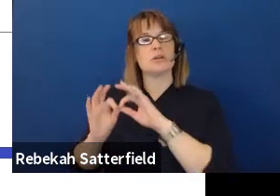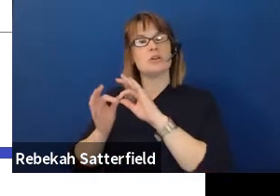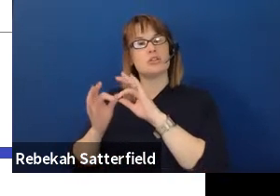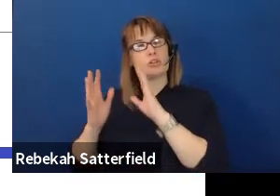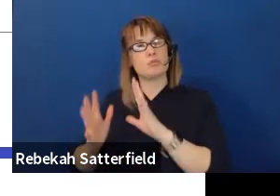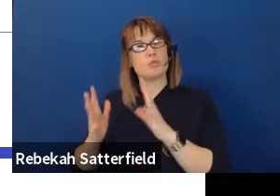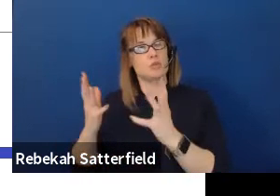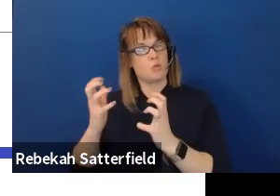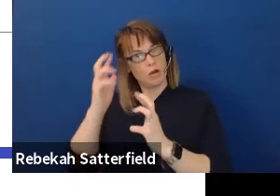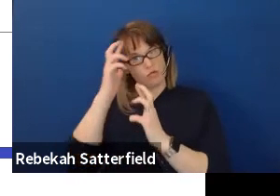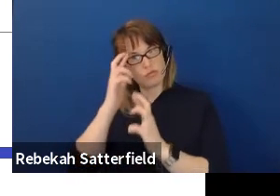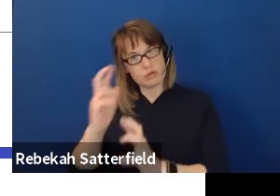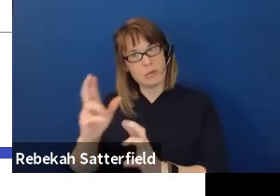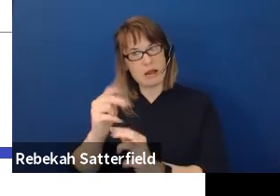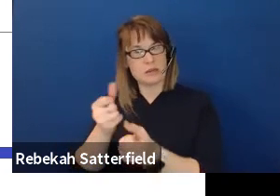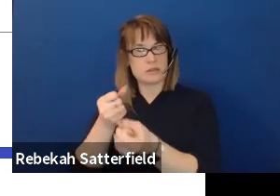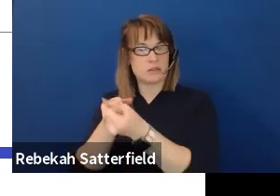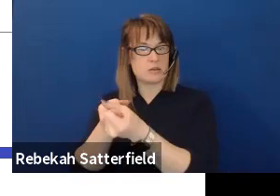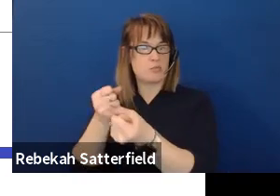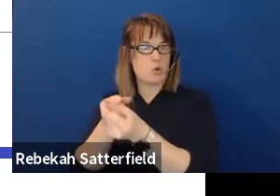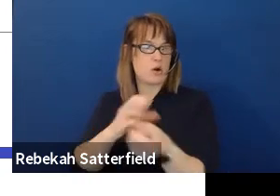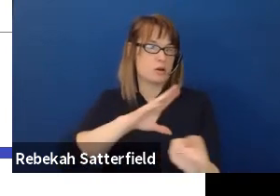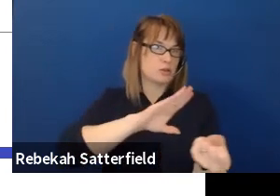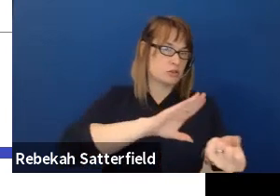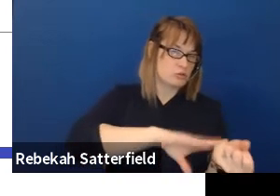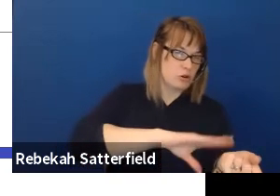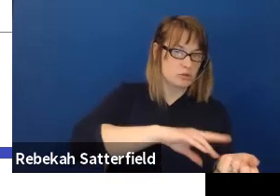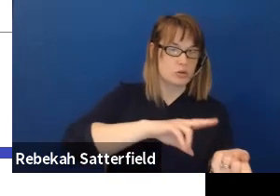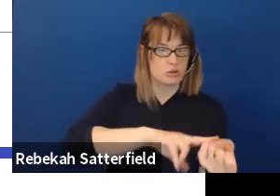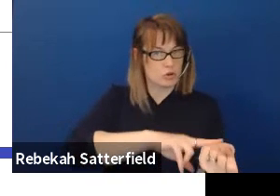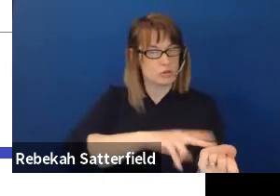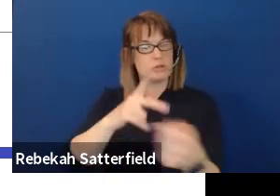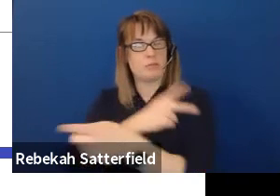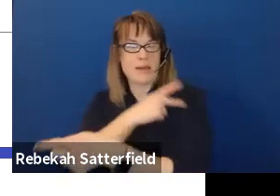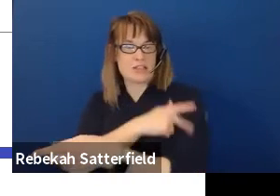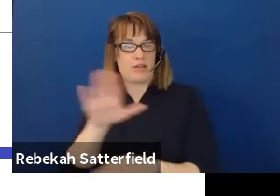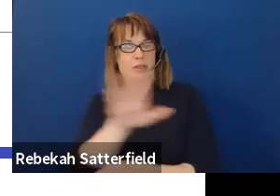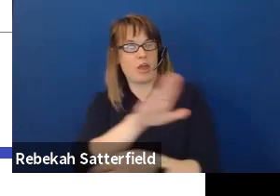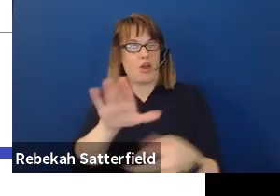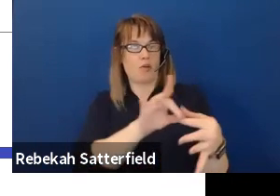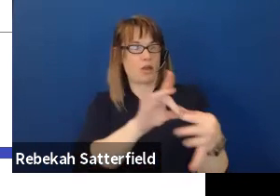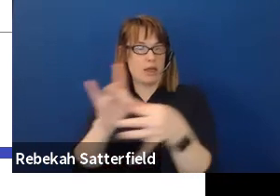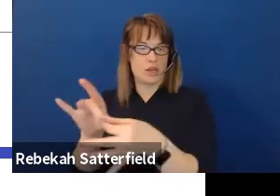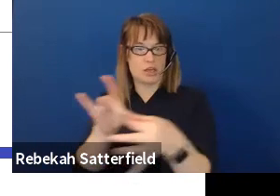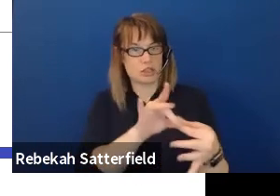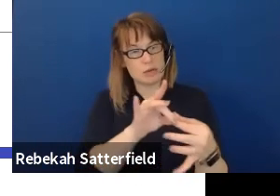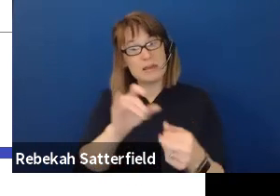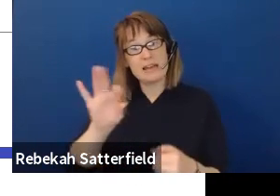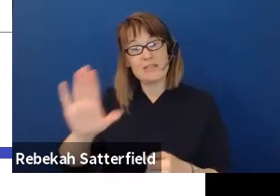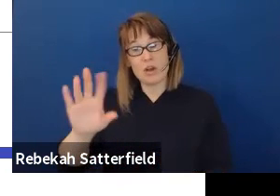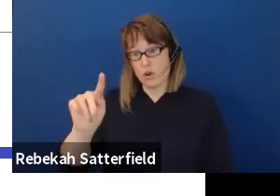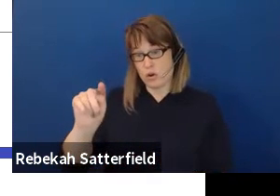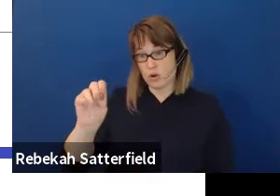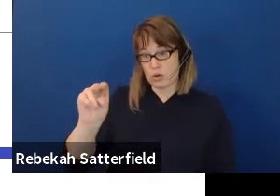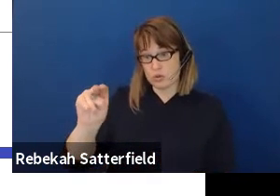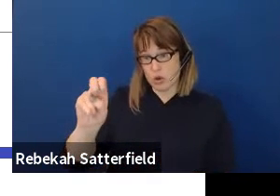to respect and support the provider-patient relationship. So if they think that the tone being used by the LEP